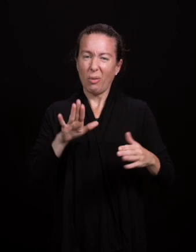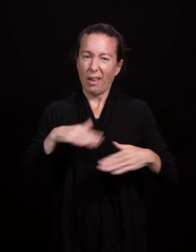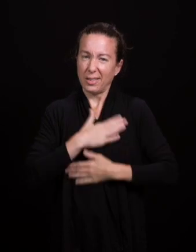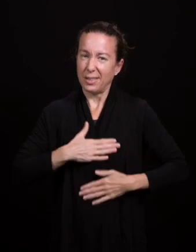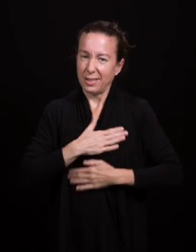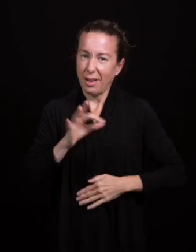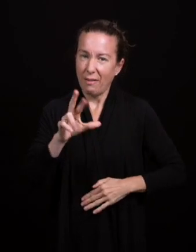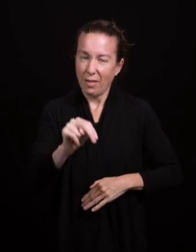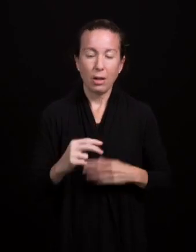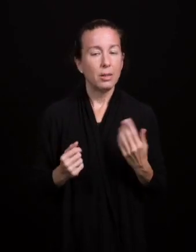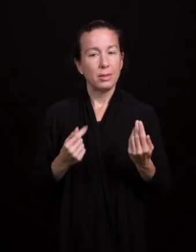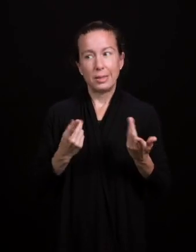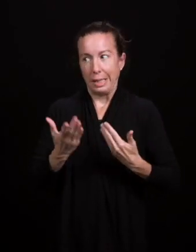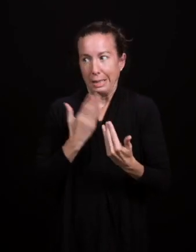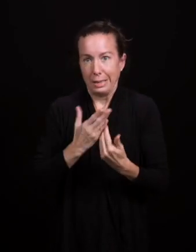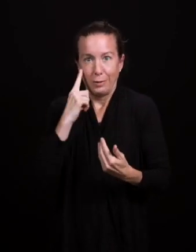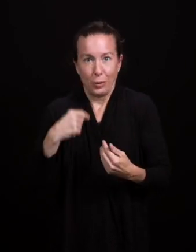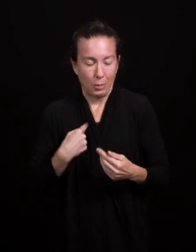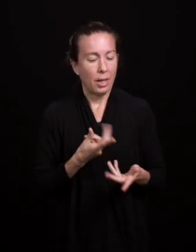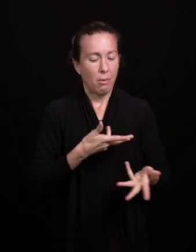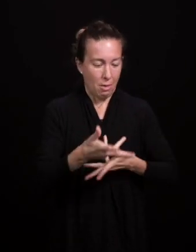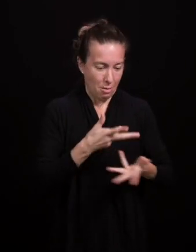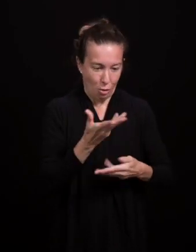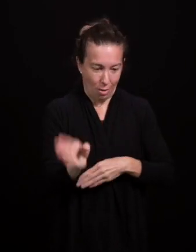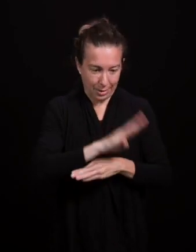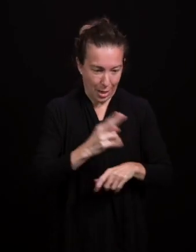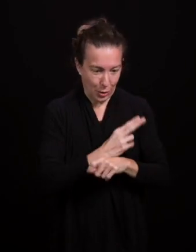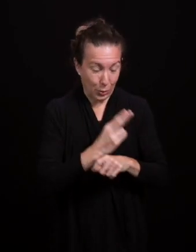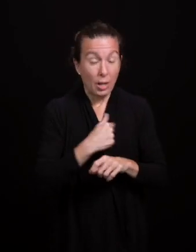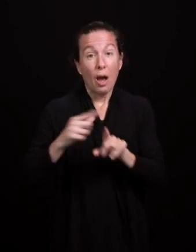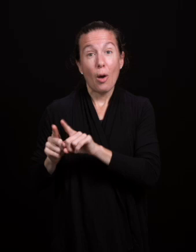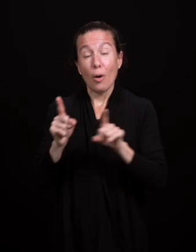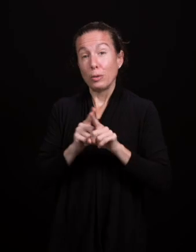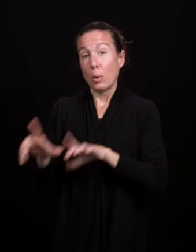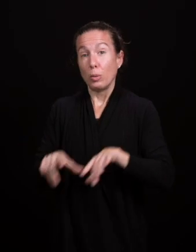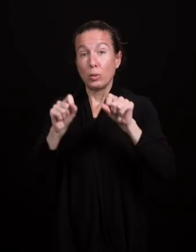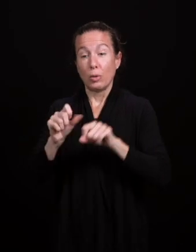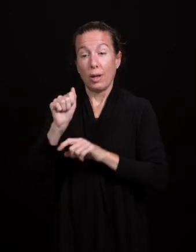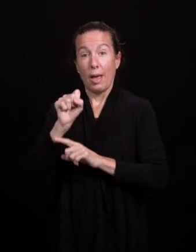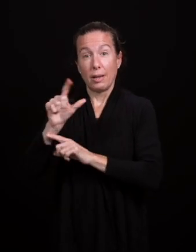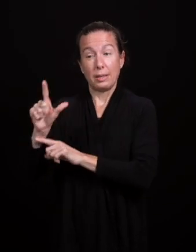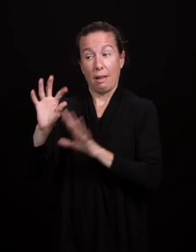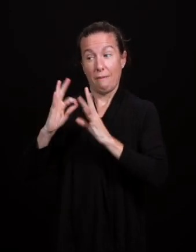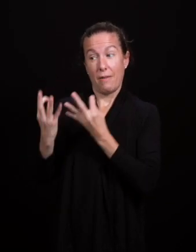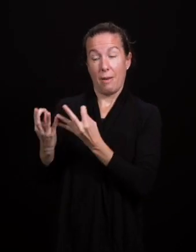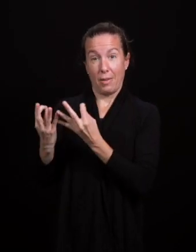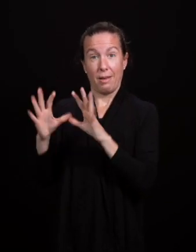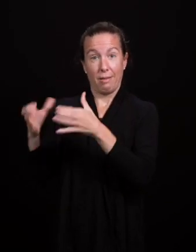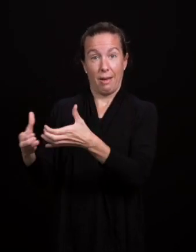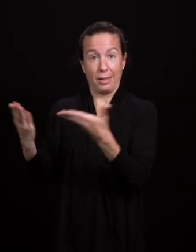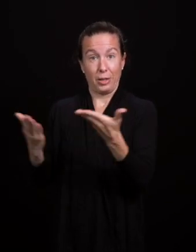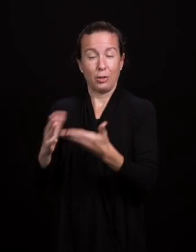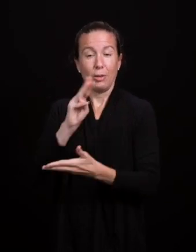everyday conversation, I took the ASL classes here for the families of the deaf and hard of hearing kids.